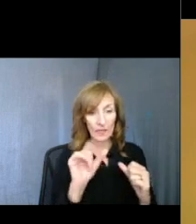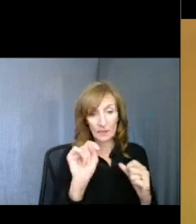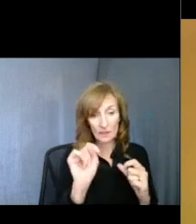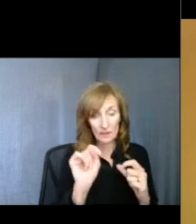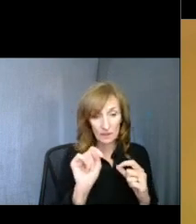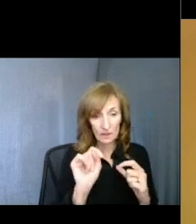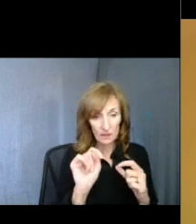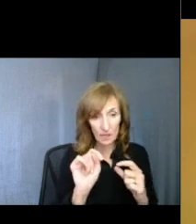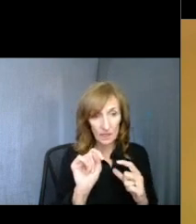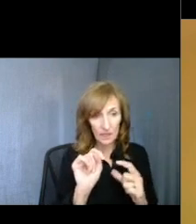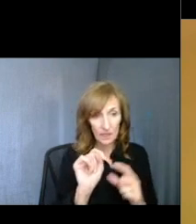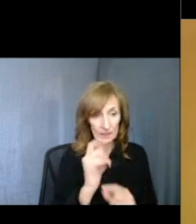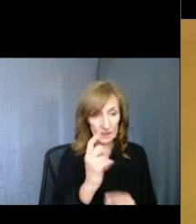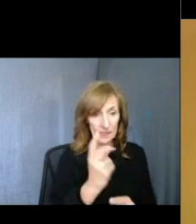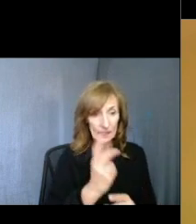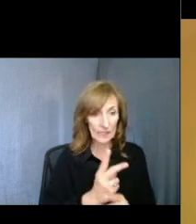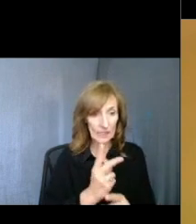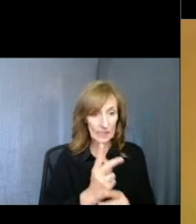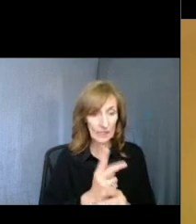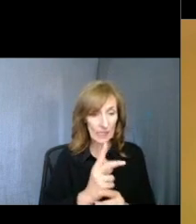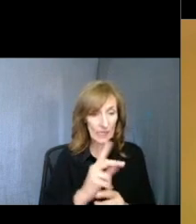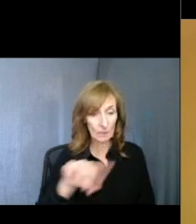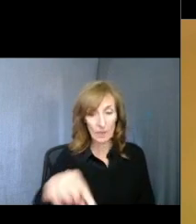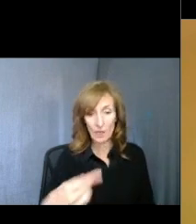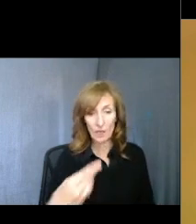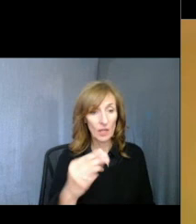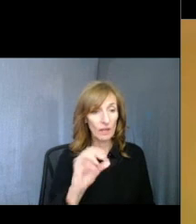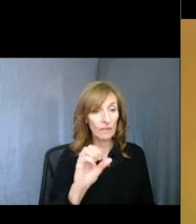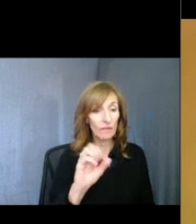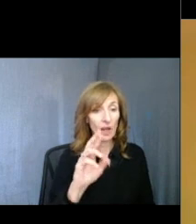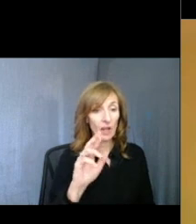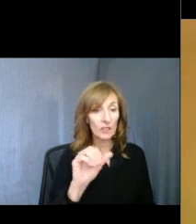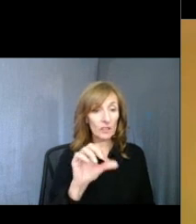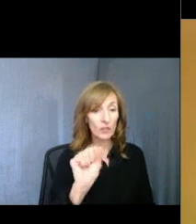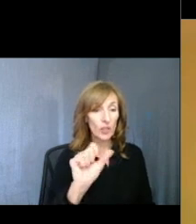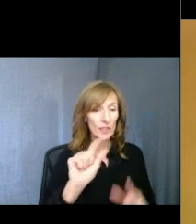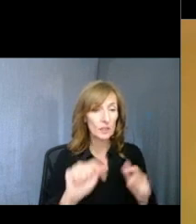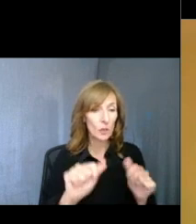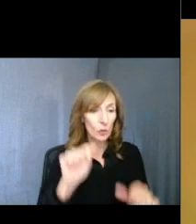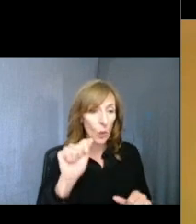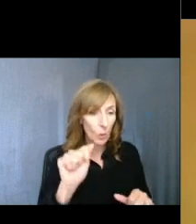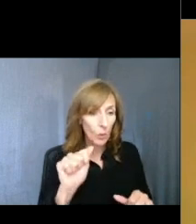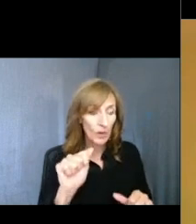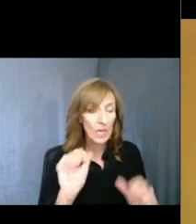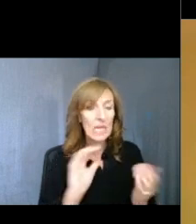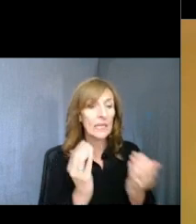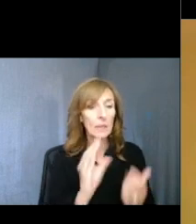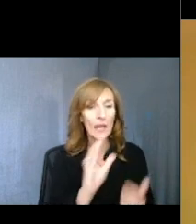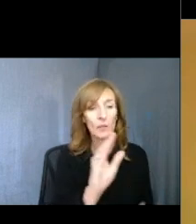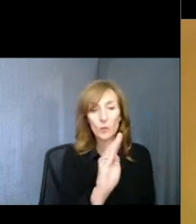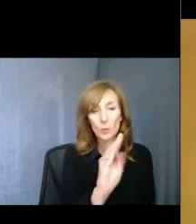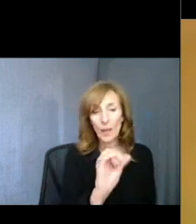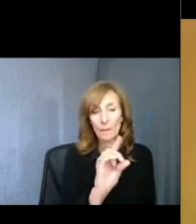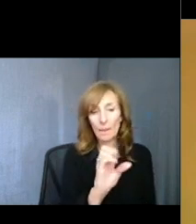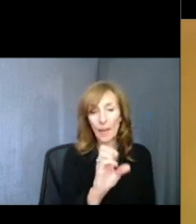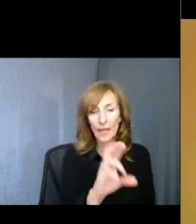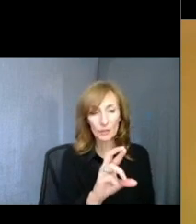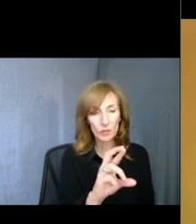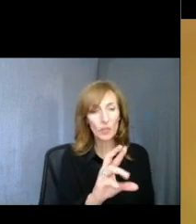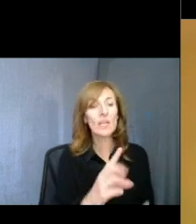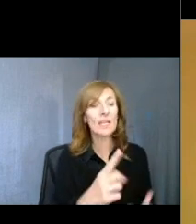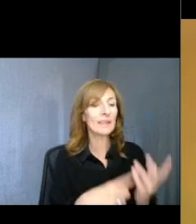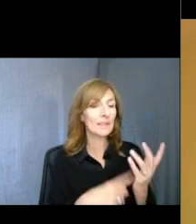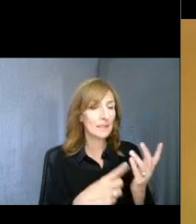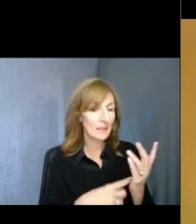to keep the phosphorus lower than giving phosphorus binders. Some of our old binders also had the problem of binding medication at the